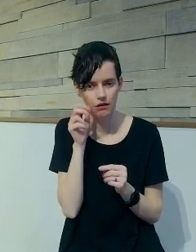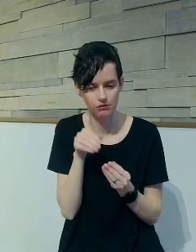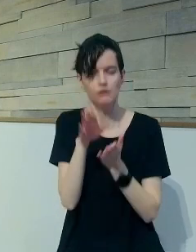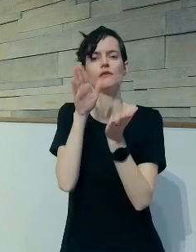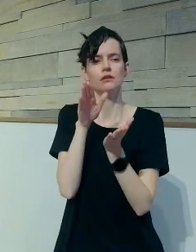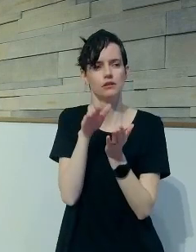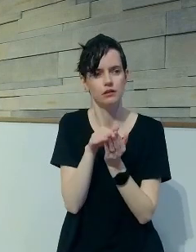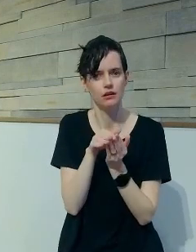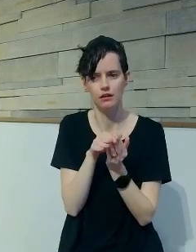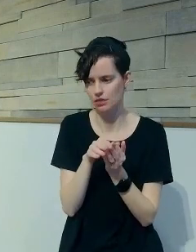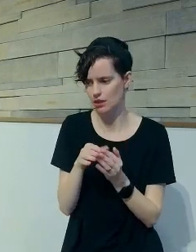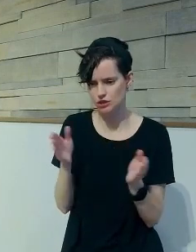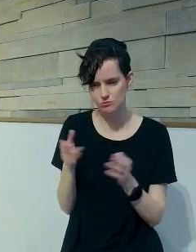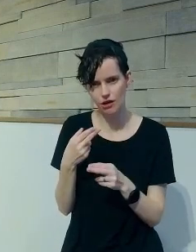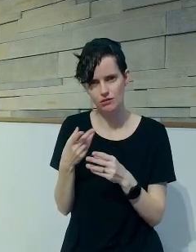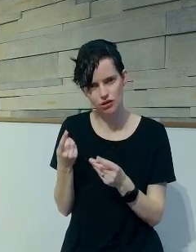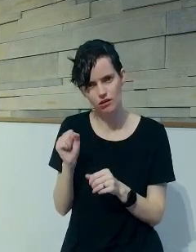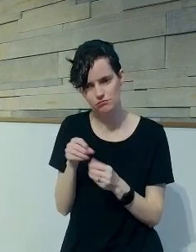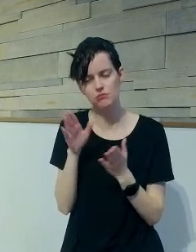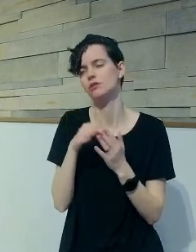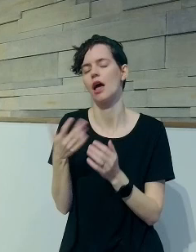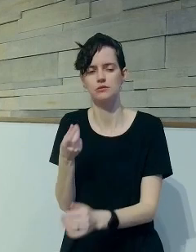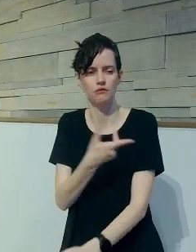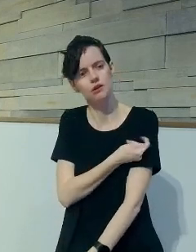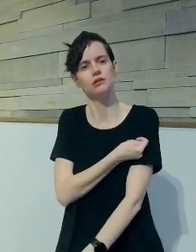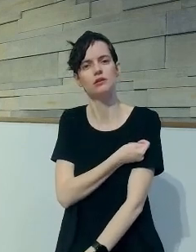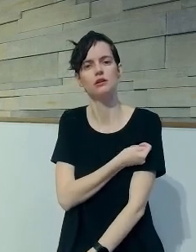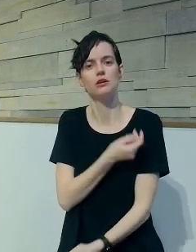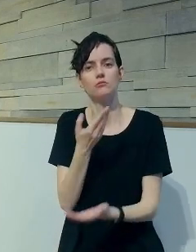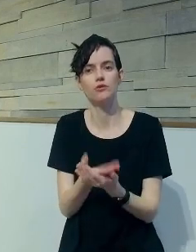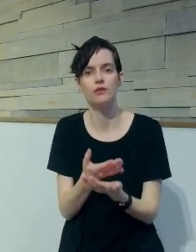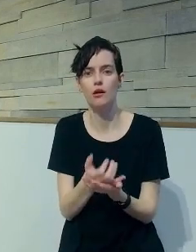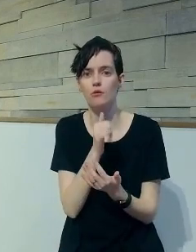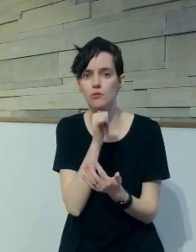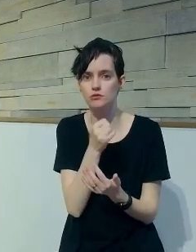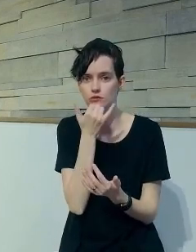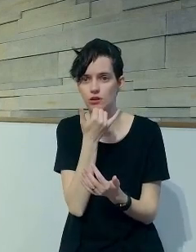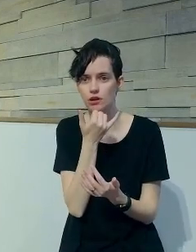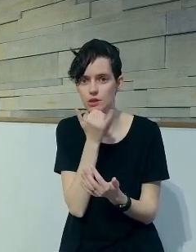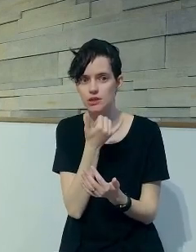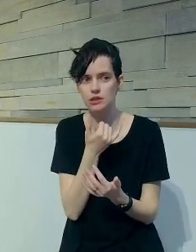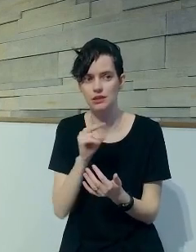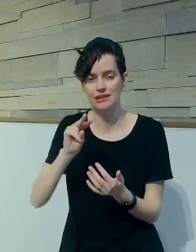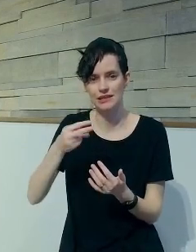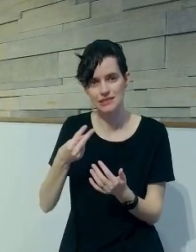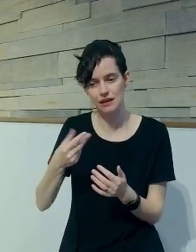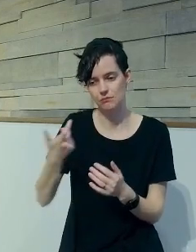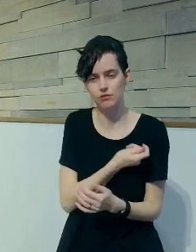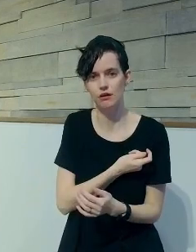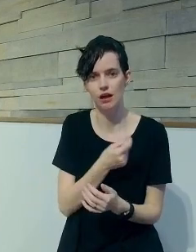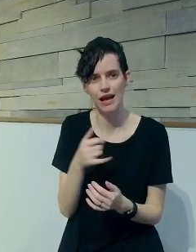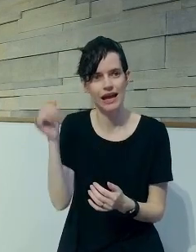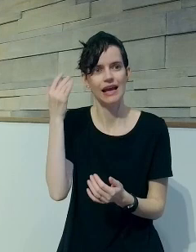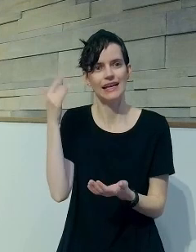could emit whenever that first shot went into her. And just to prove that that wasn't a fluke, whenever she got the second shot, she emitted the same sound